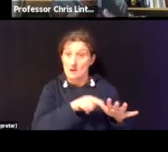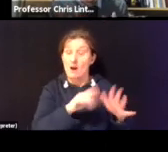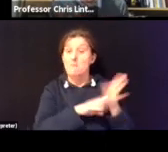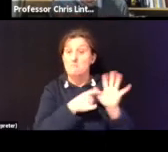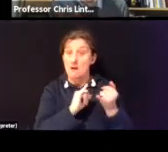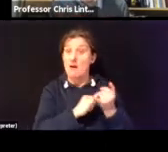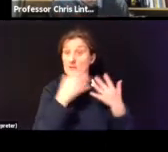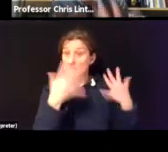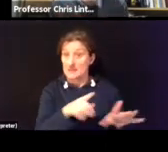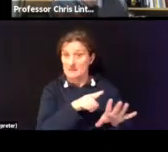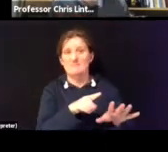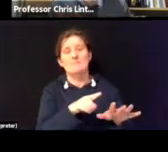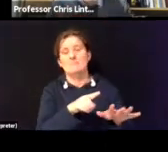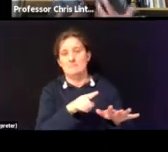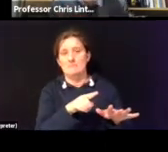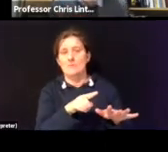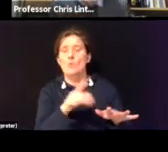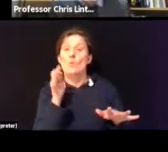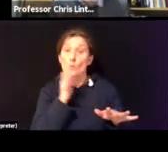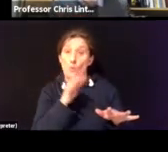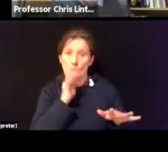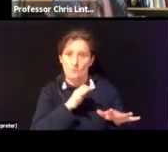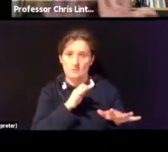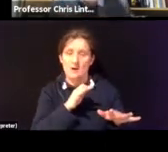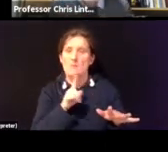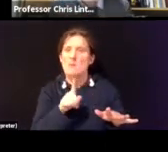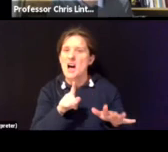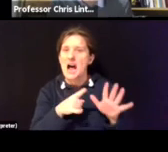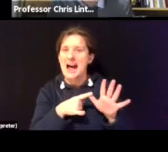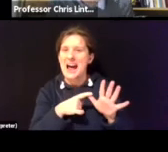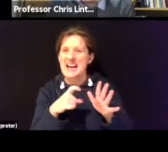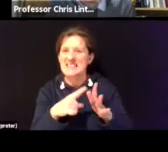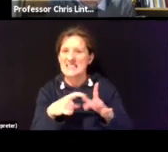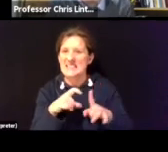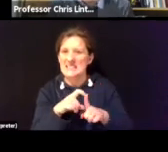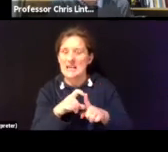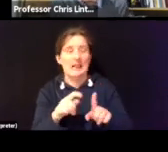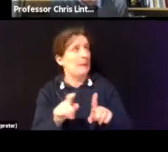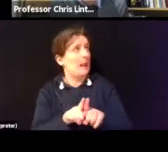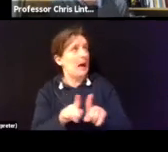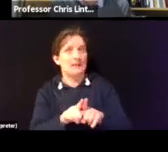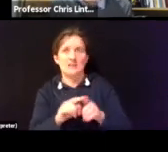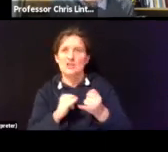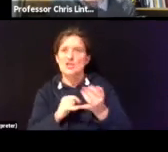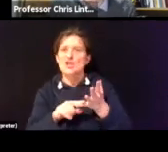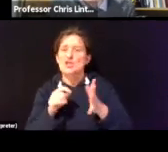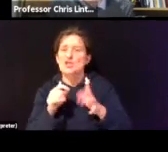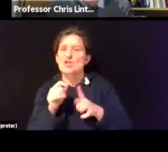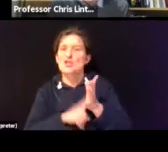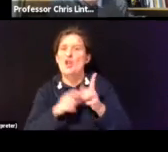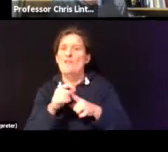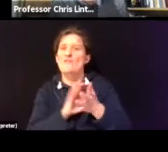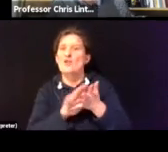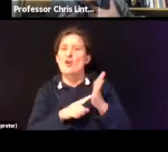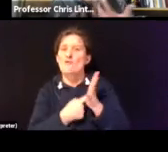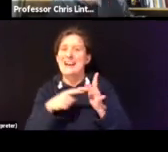liquid on the surface, although it was water, was acidic, about as acidic as sulfuric acid that's used in school chemistry